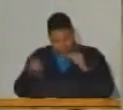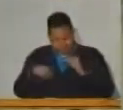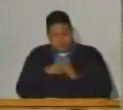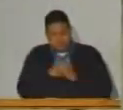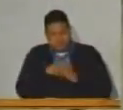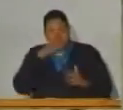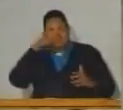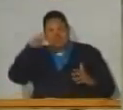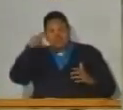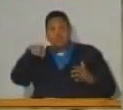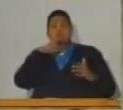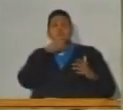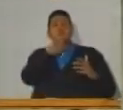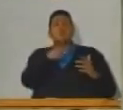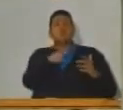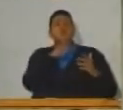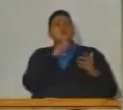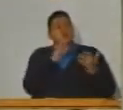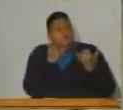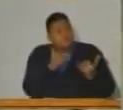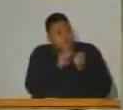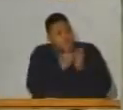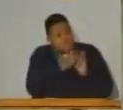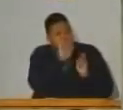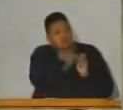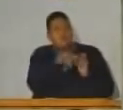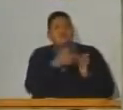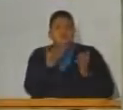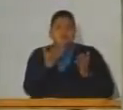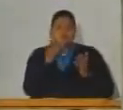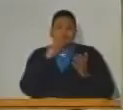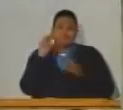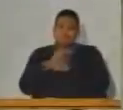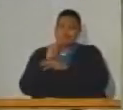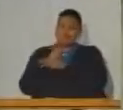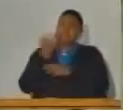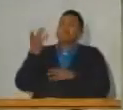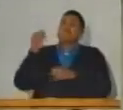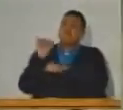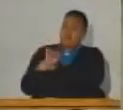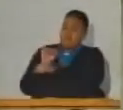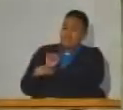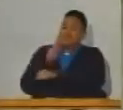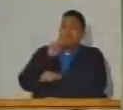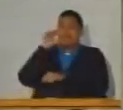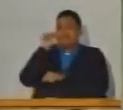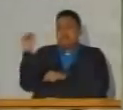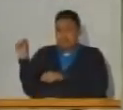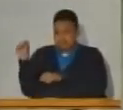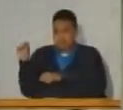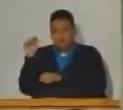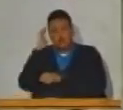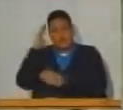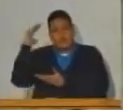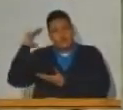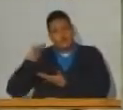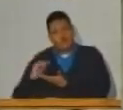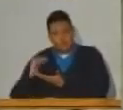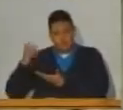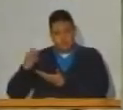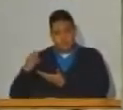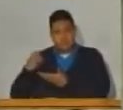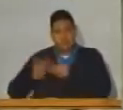The need to modernize the operation of this scheme. The Ministry of Labor and Social Security will reduce